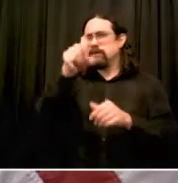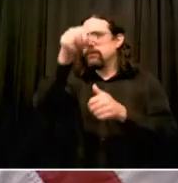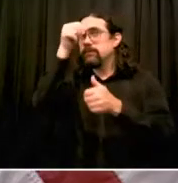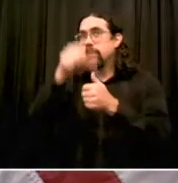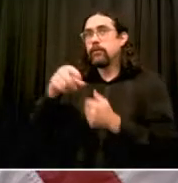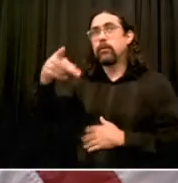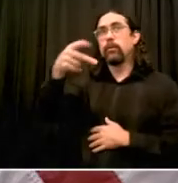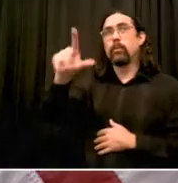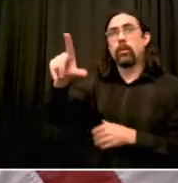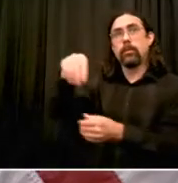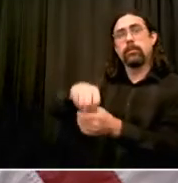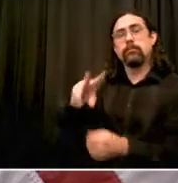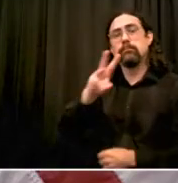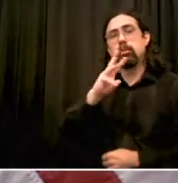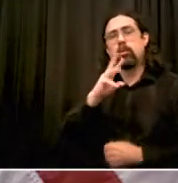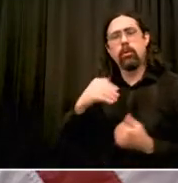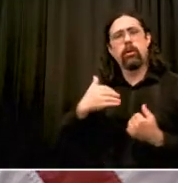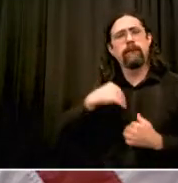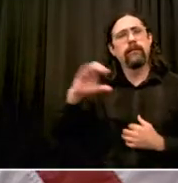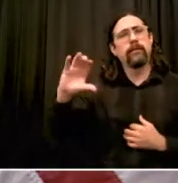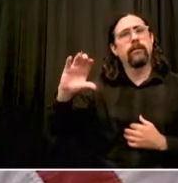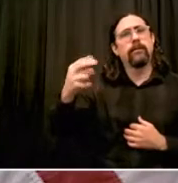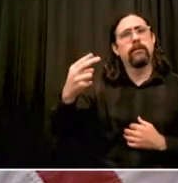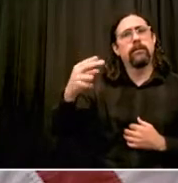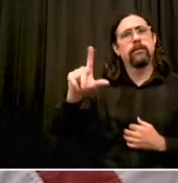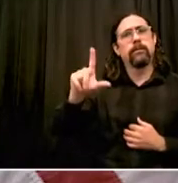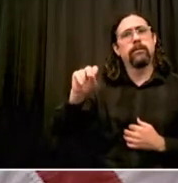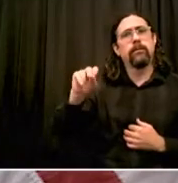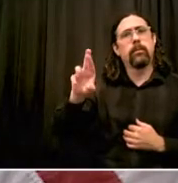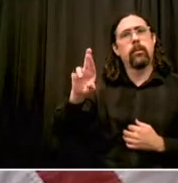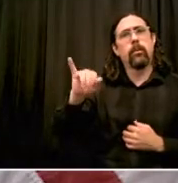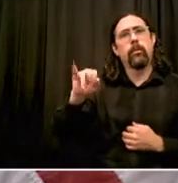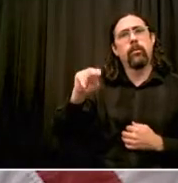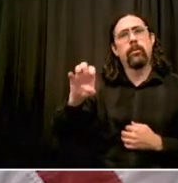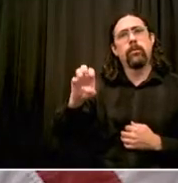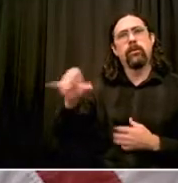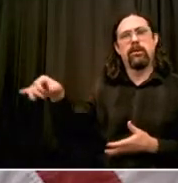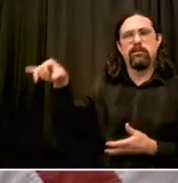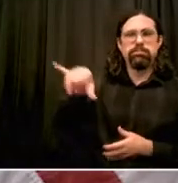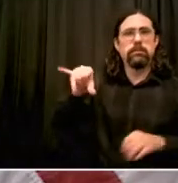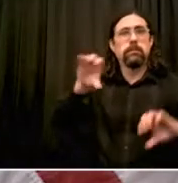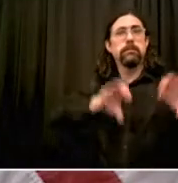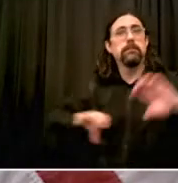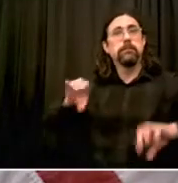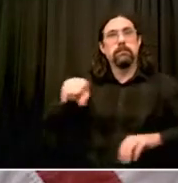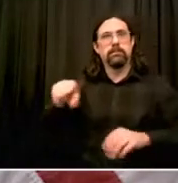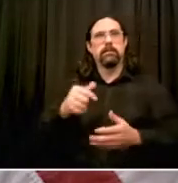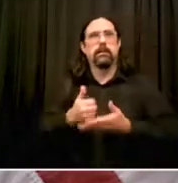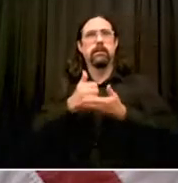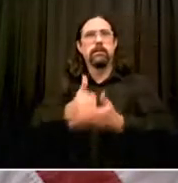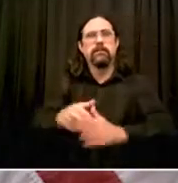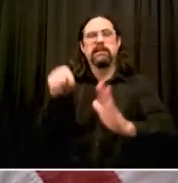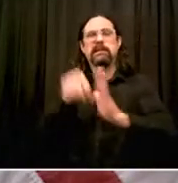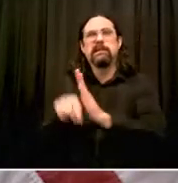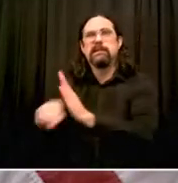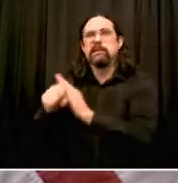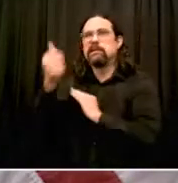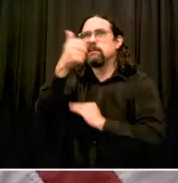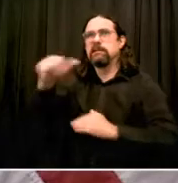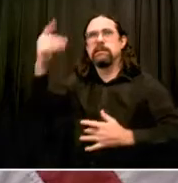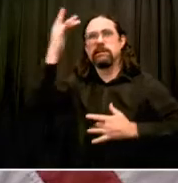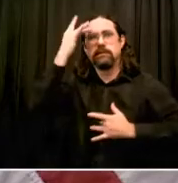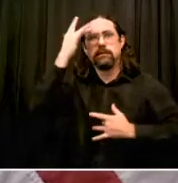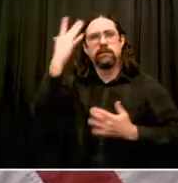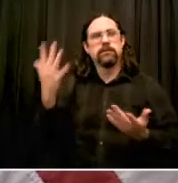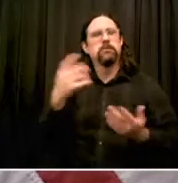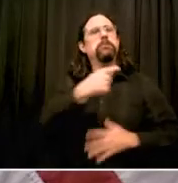close contact, smart about, we're going to distance lines, limited number of people in locker rooms, social distancing when not in the pool, face